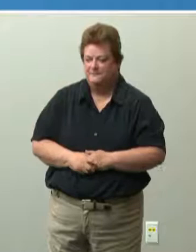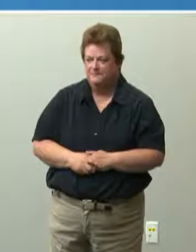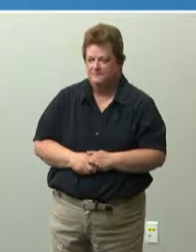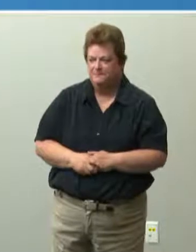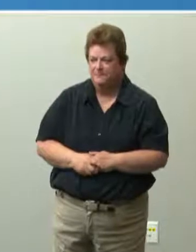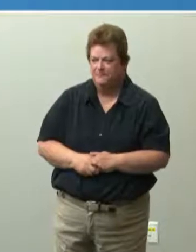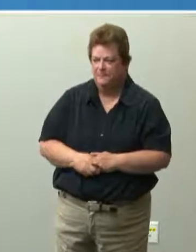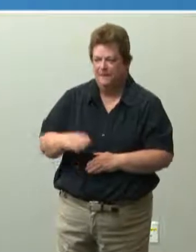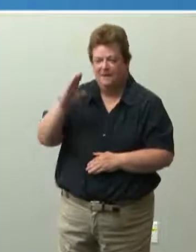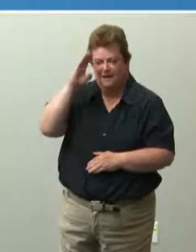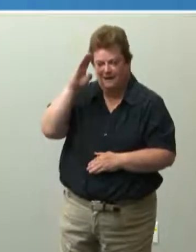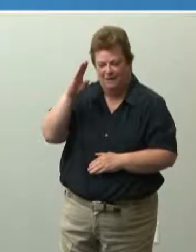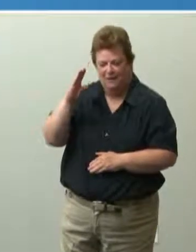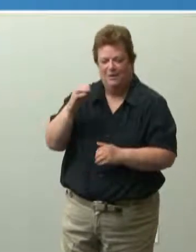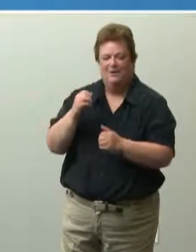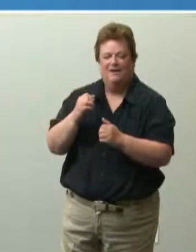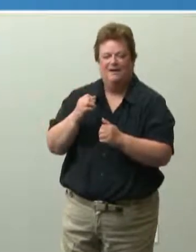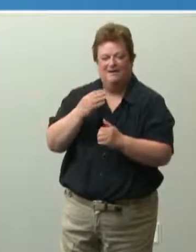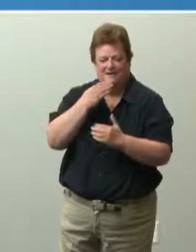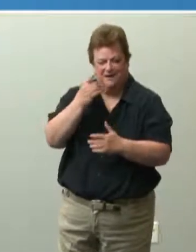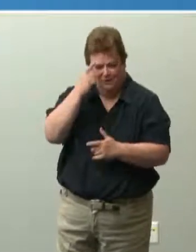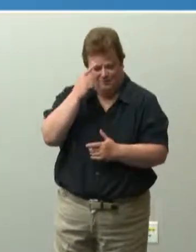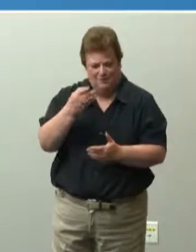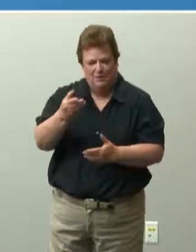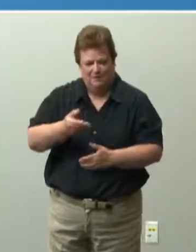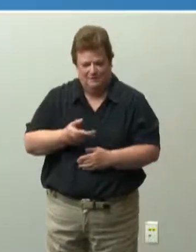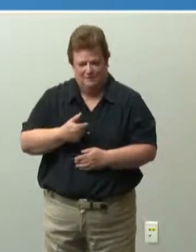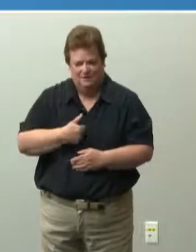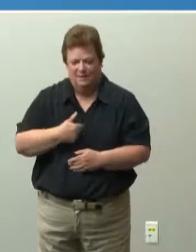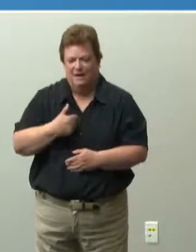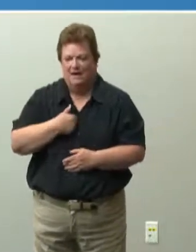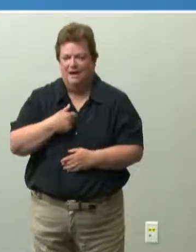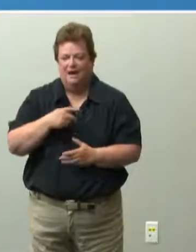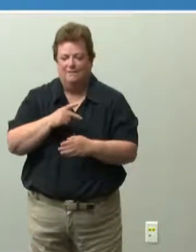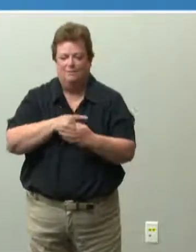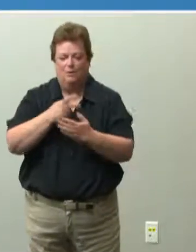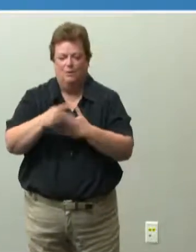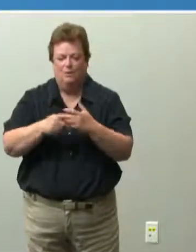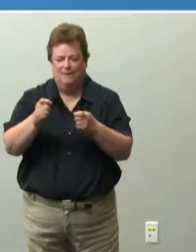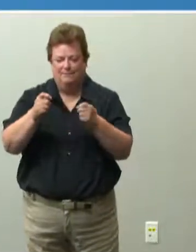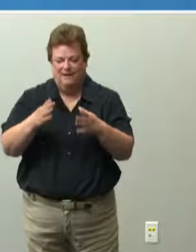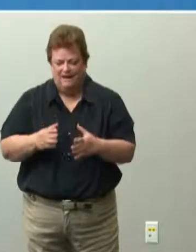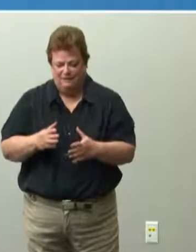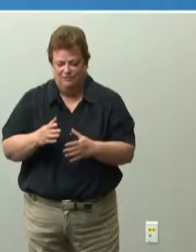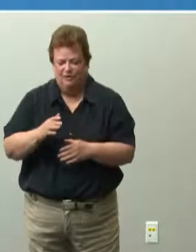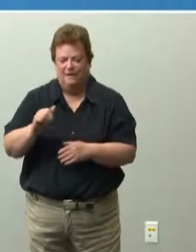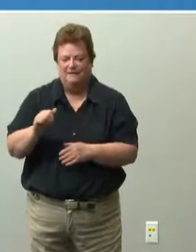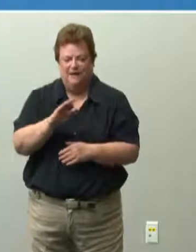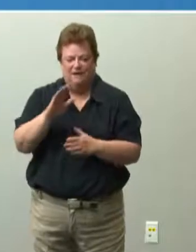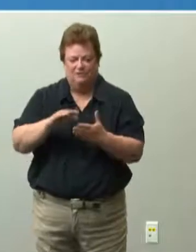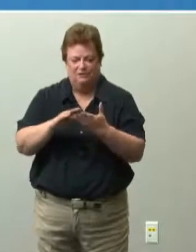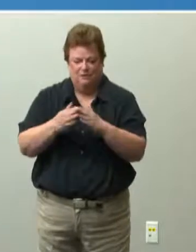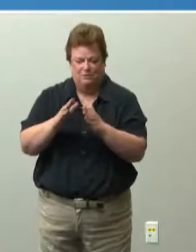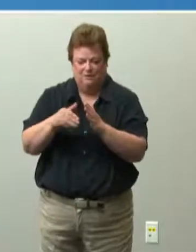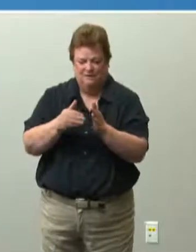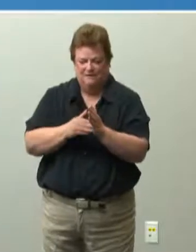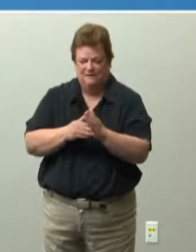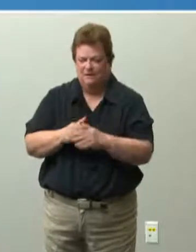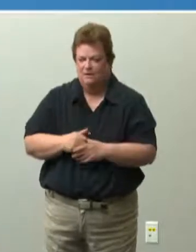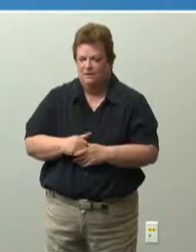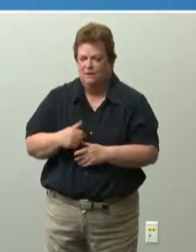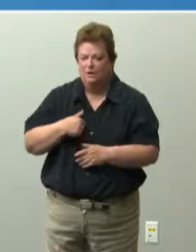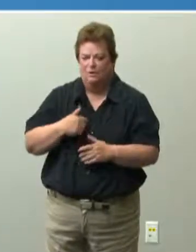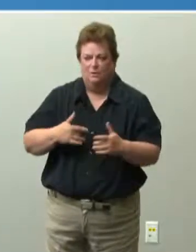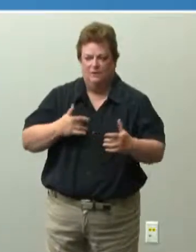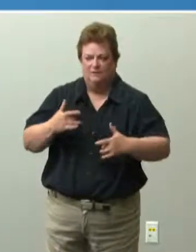Hi, everyone. Thank you for having me. My name is Lee Kramer. I'm the programs manager at the Asian Center, and we are excited